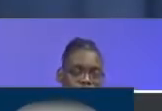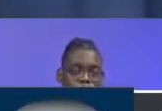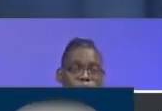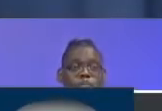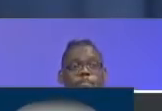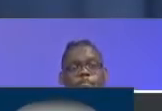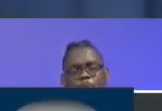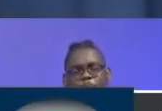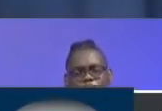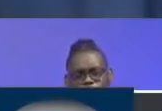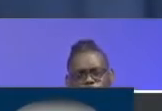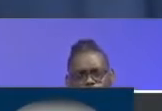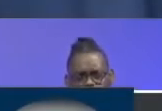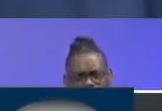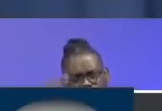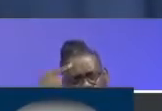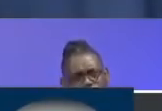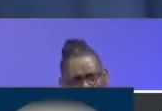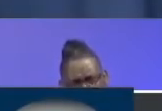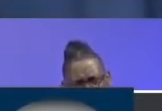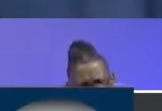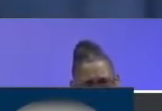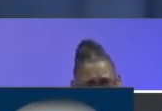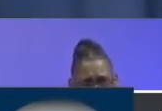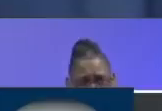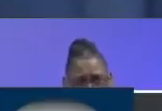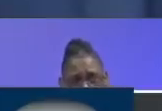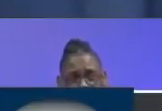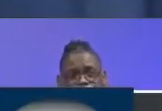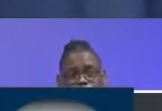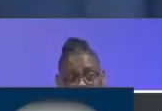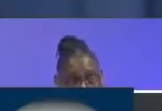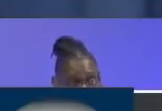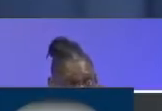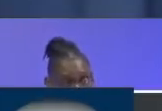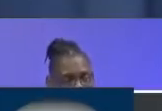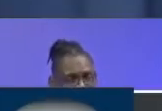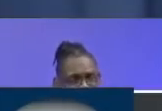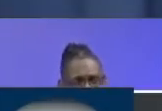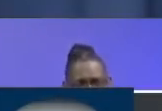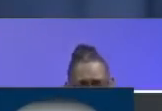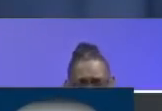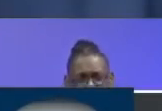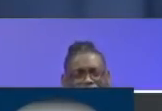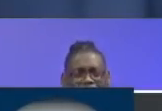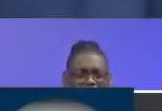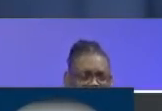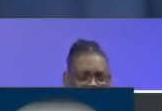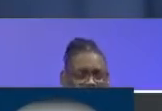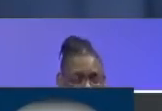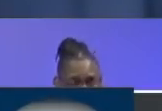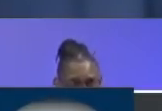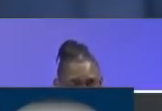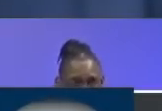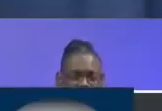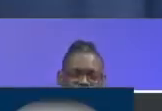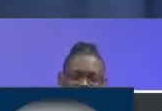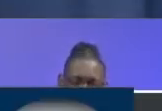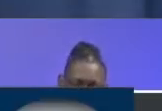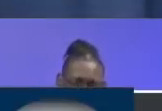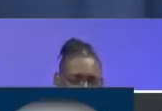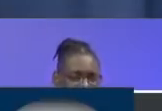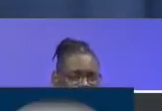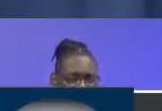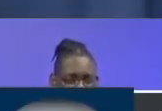the health team continues to request that the population please take up this offer on vaccination. We are